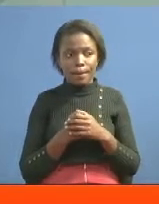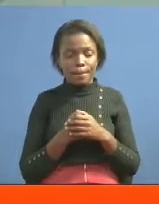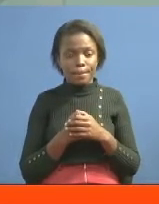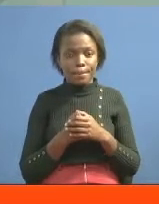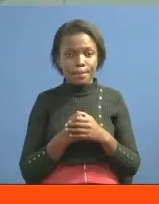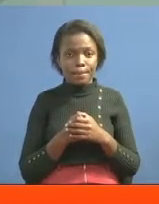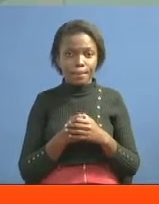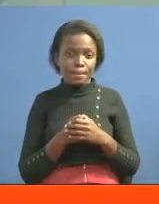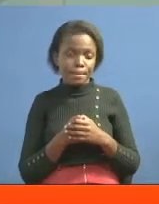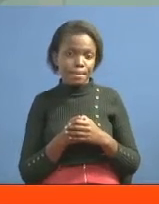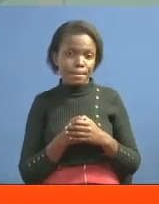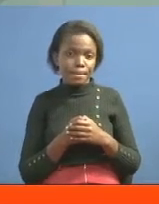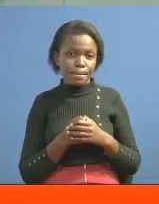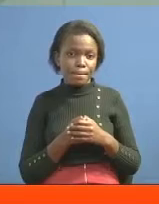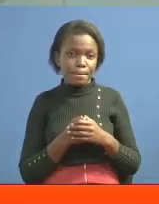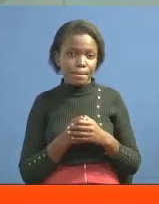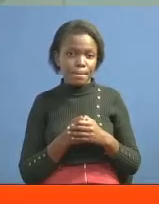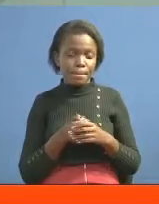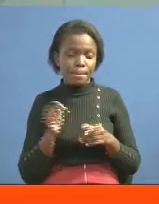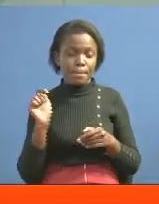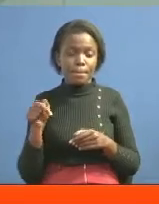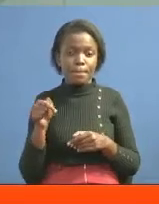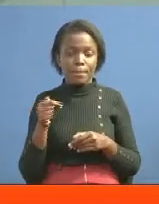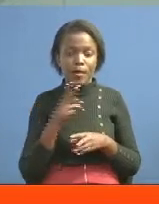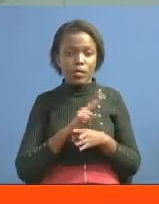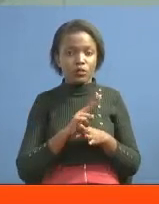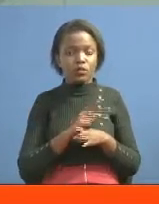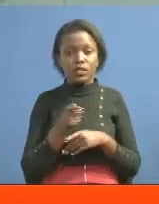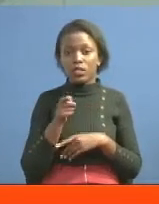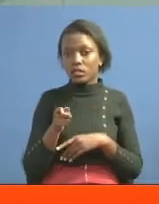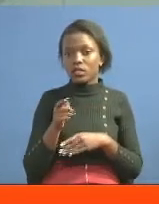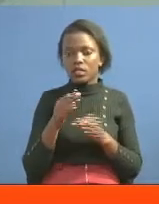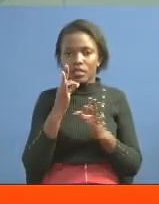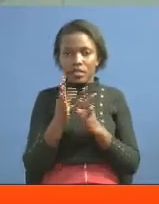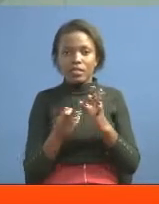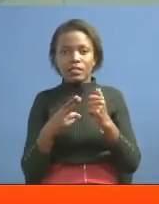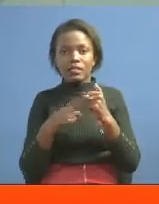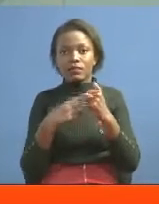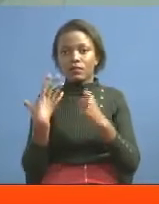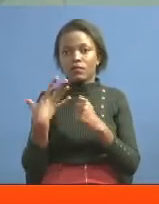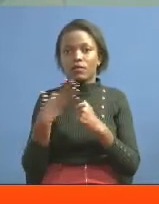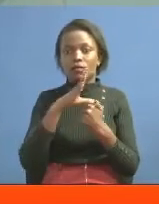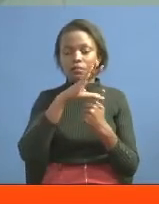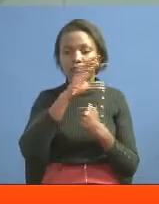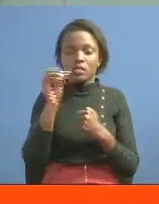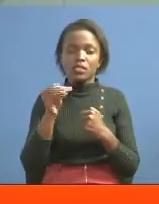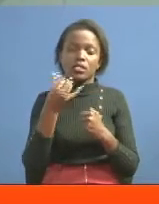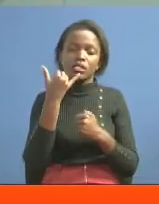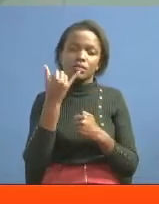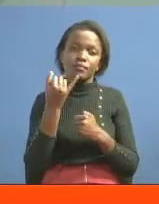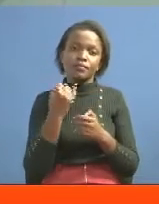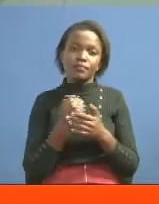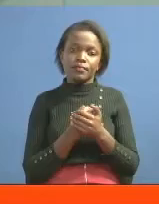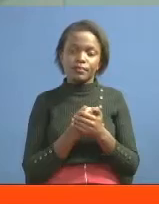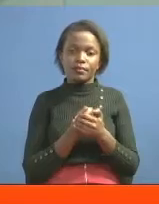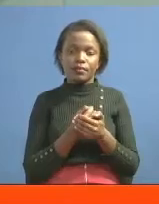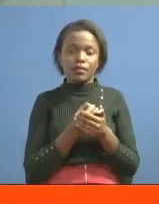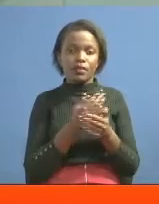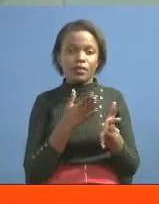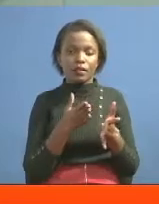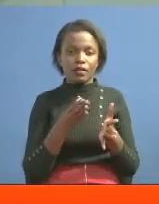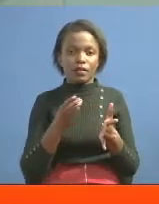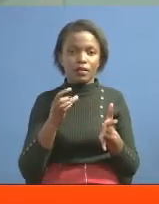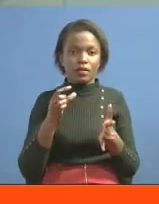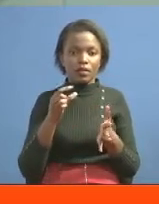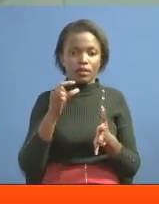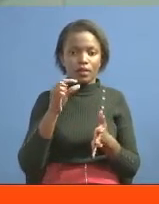Kenya just for the sake of it. We must really use this data and say, if 75% are in the grey economy,